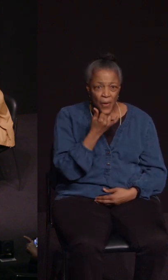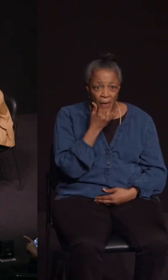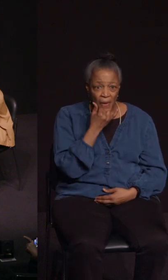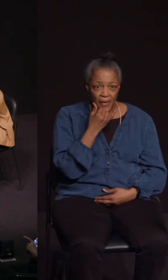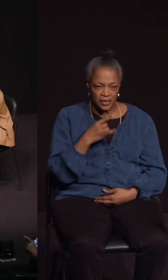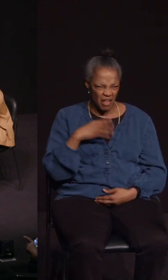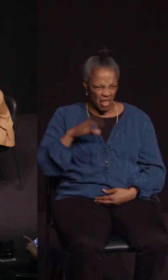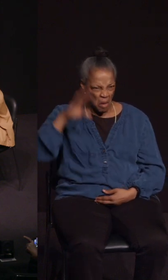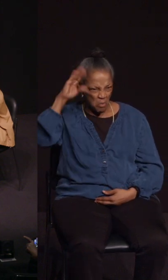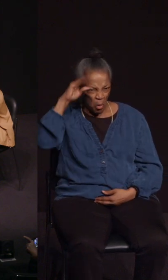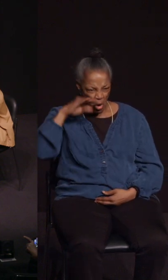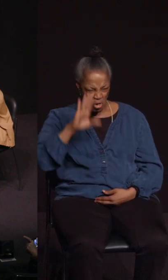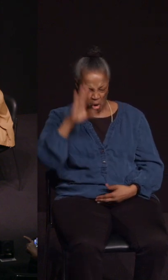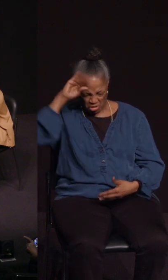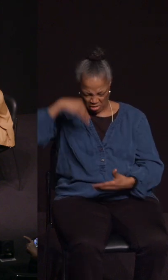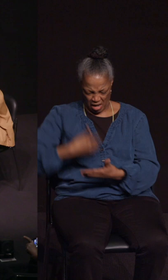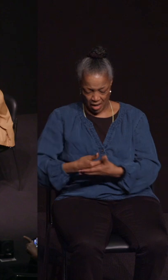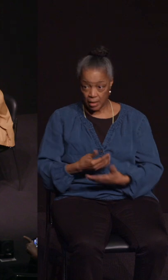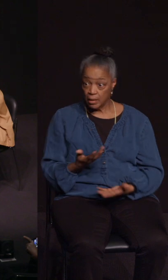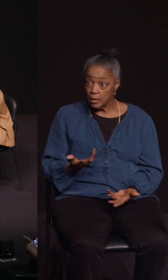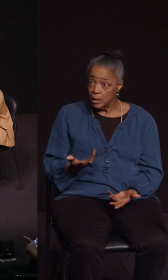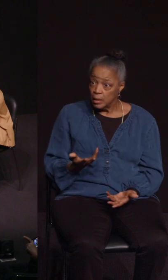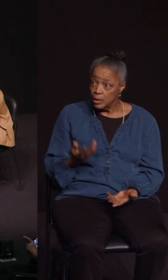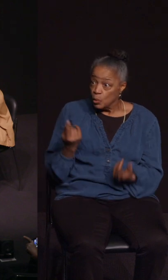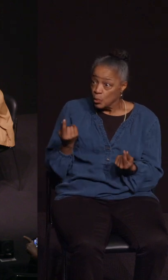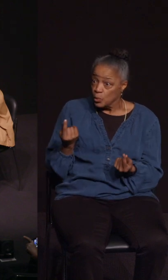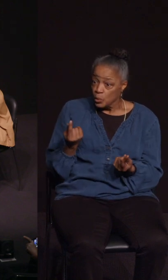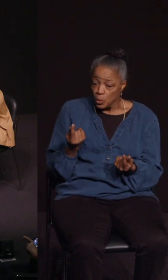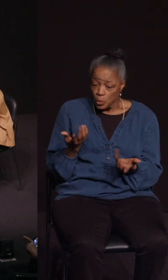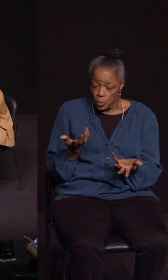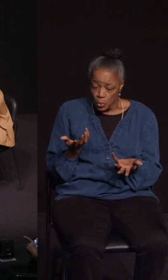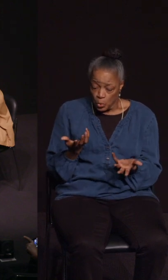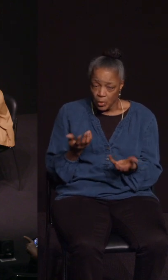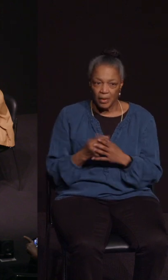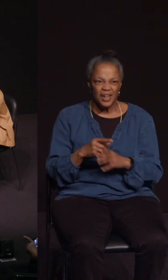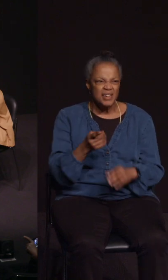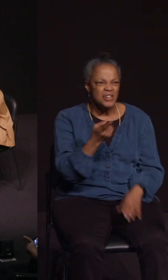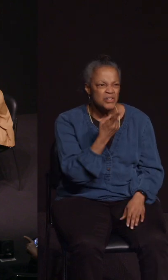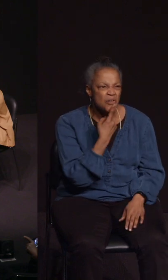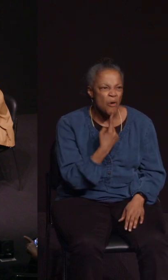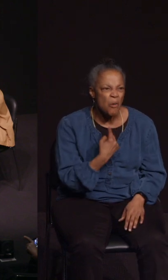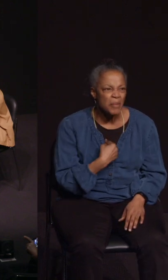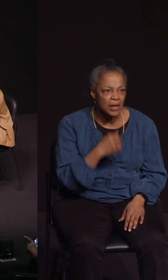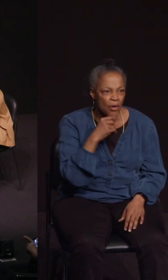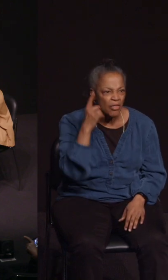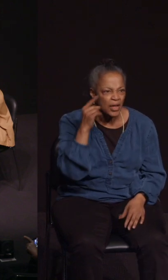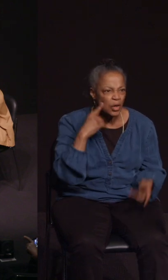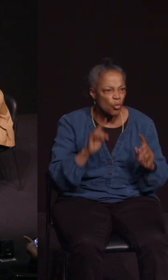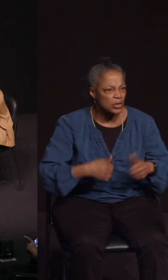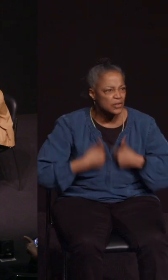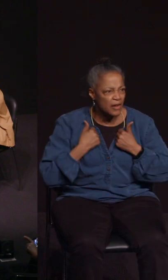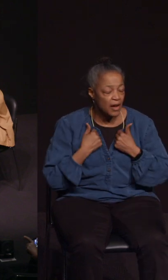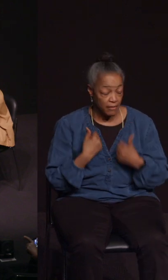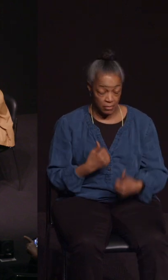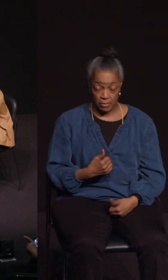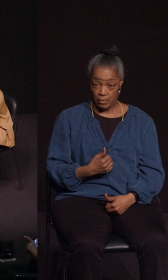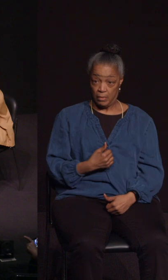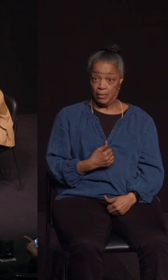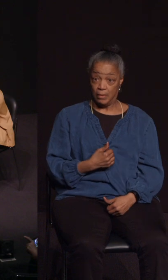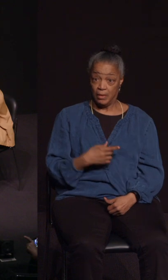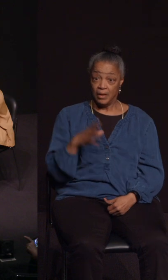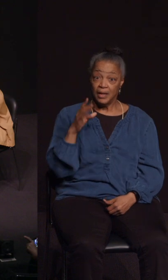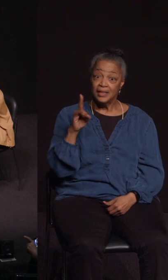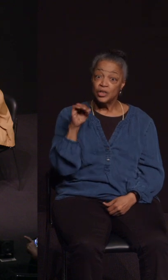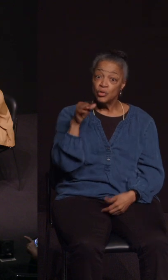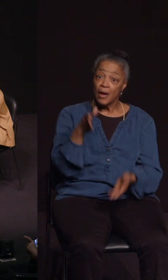"That boy, your son." And I was like, "What'd he do?" And he was like, "He gonna tell me he don't think you gonna make it." And I said, "Did you ask him